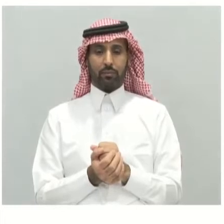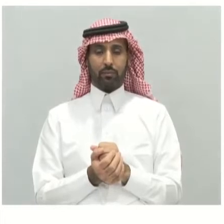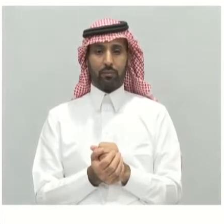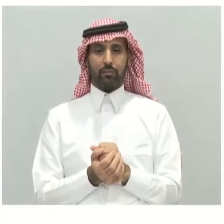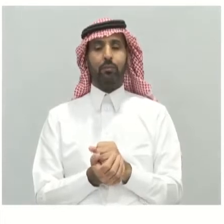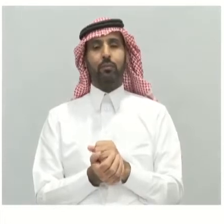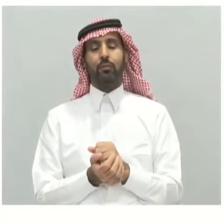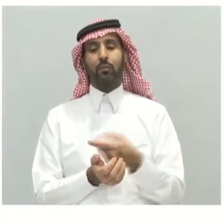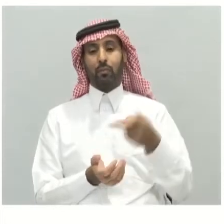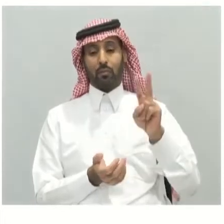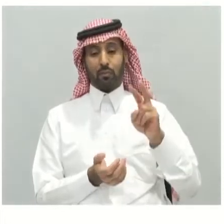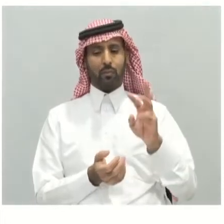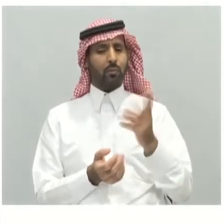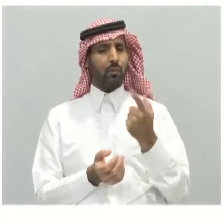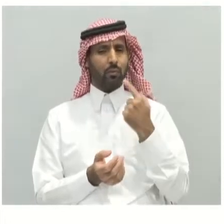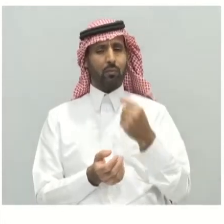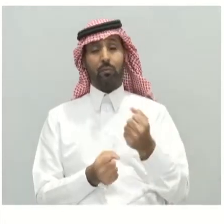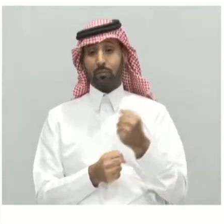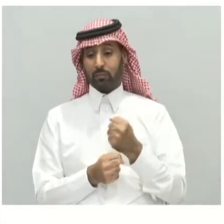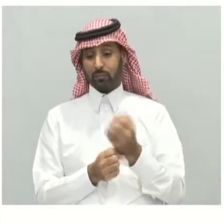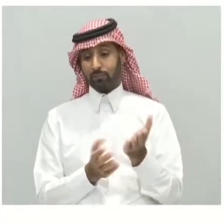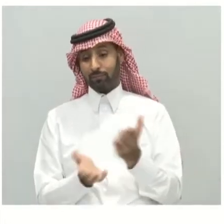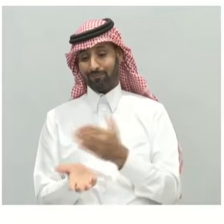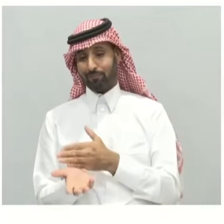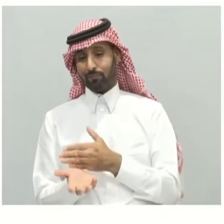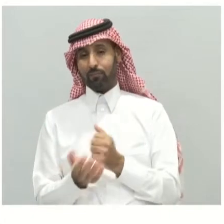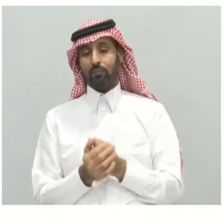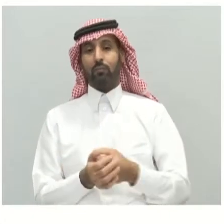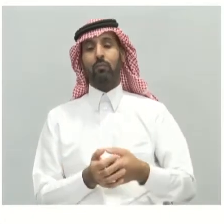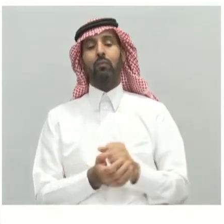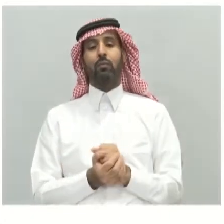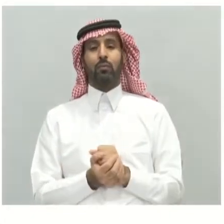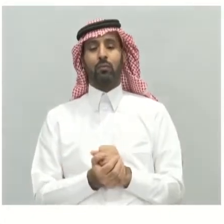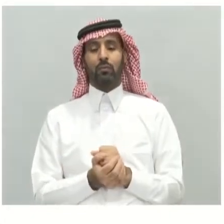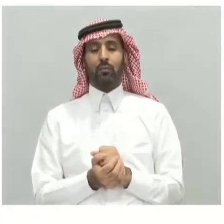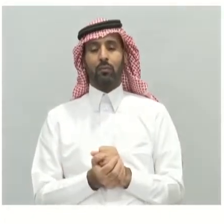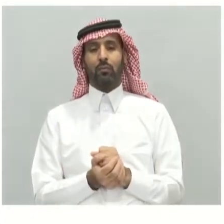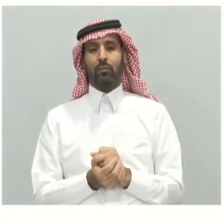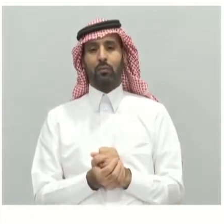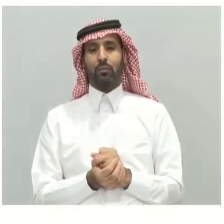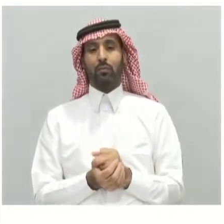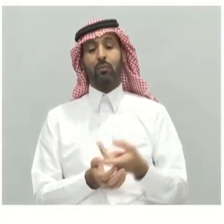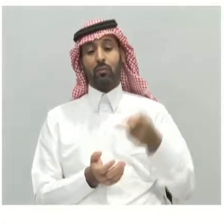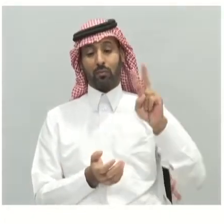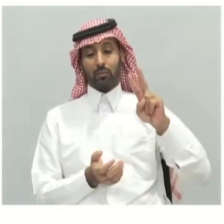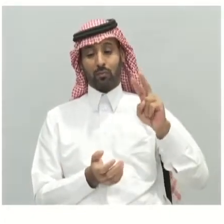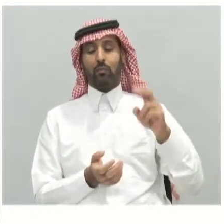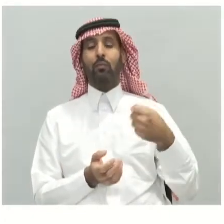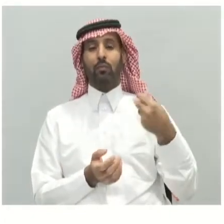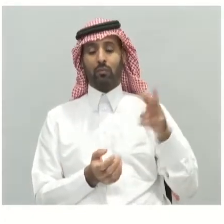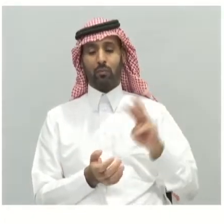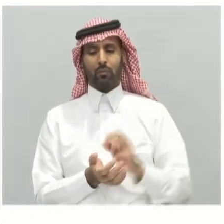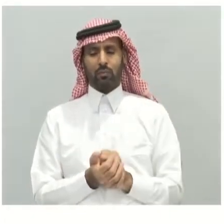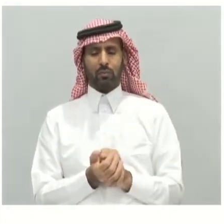the verb three, like eat, ate, eaten, verb three. So we will use verb three,